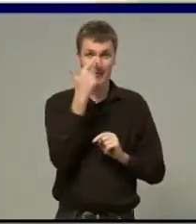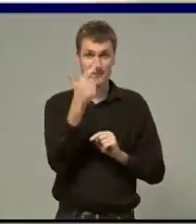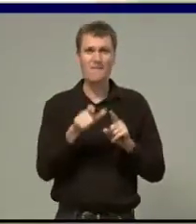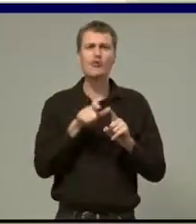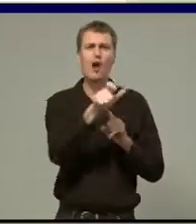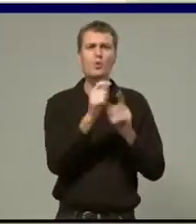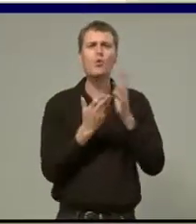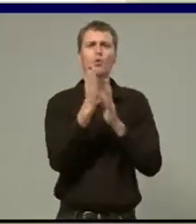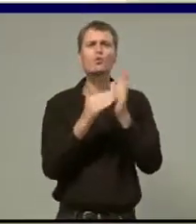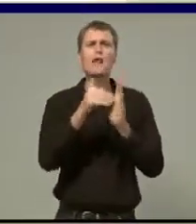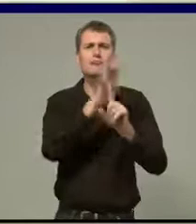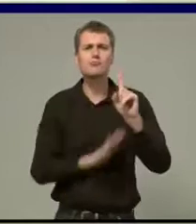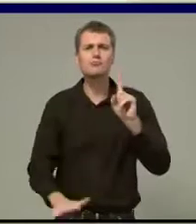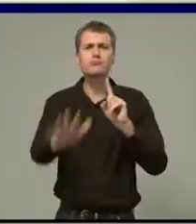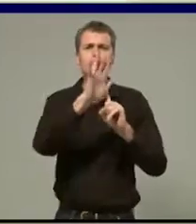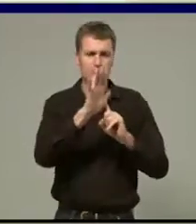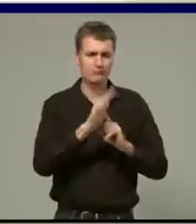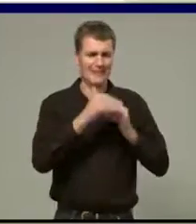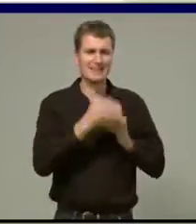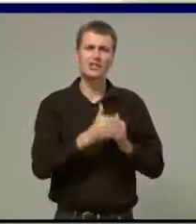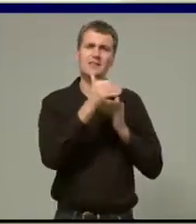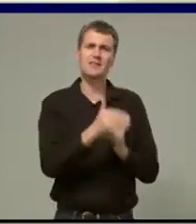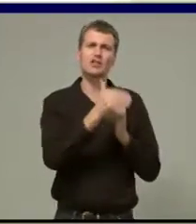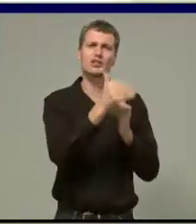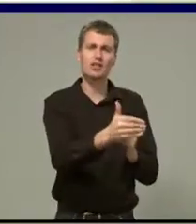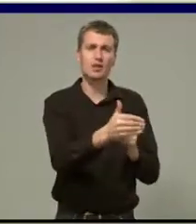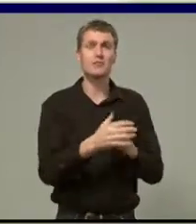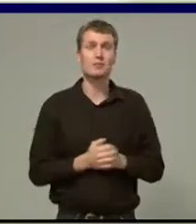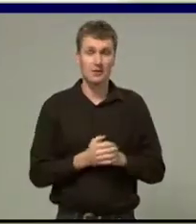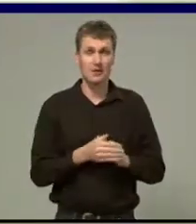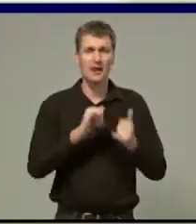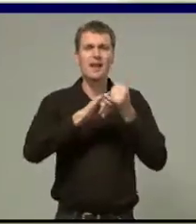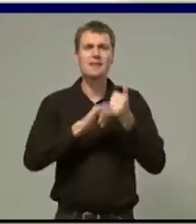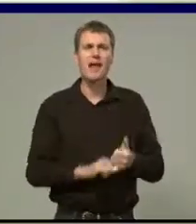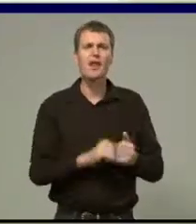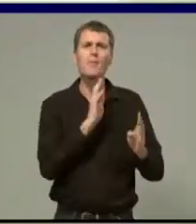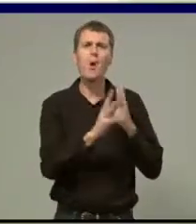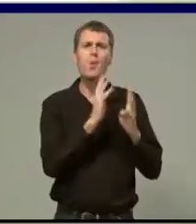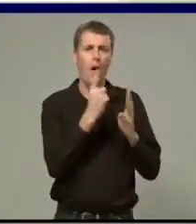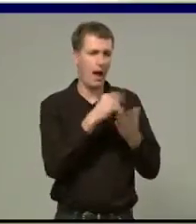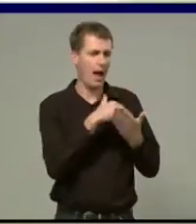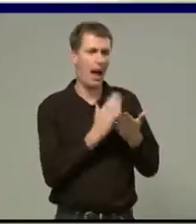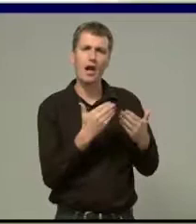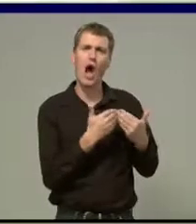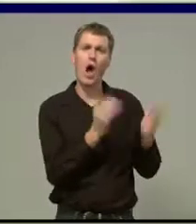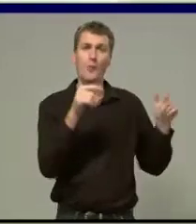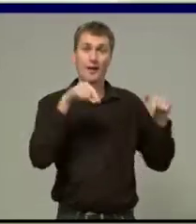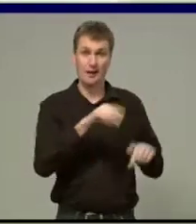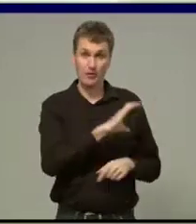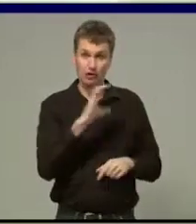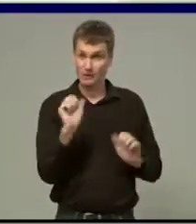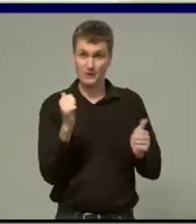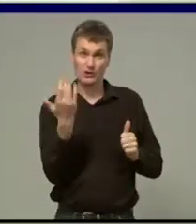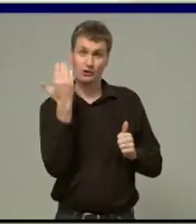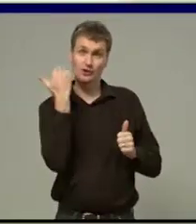built in various sections. We've already seen the Southern Motorway opened, or a part of it opened here. And it's good to see